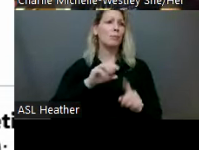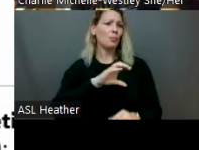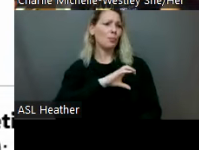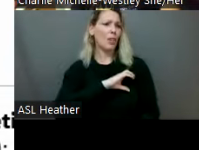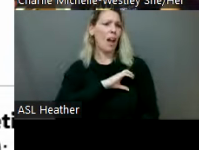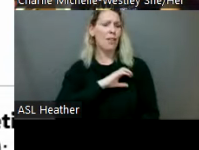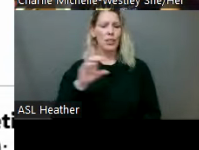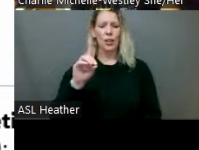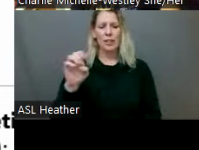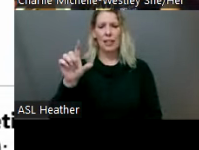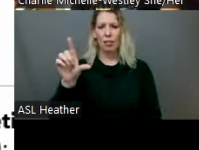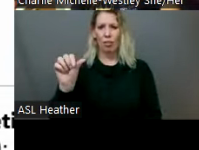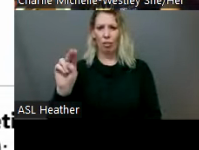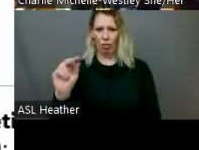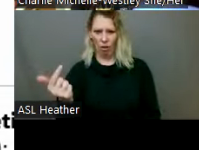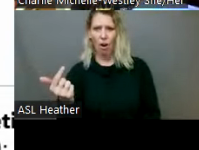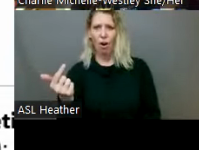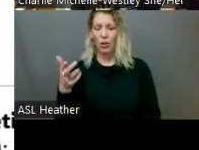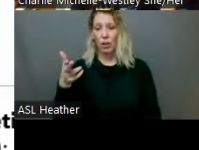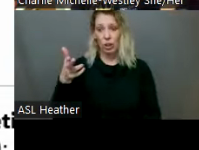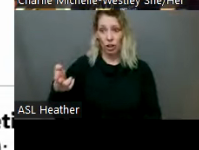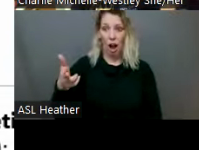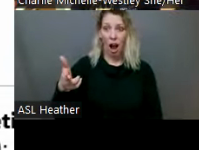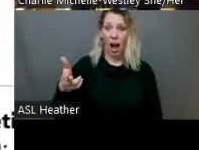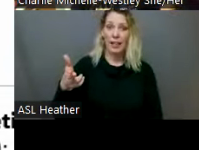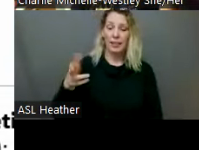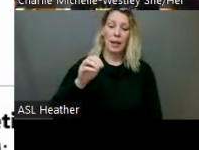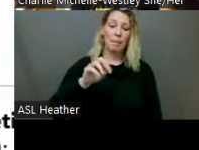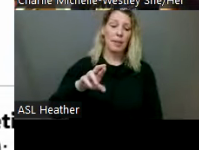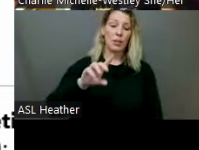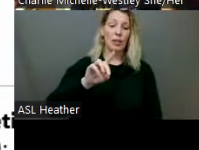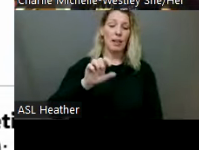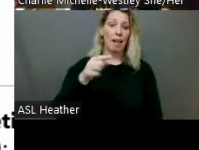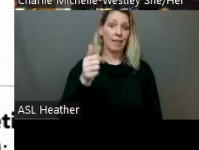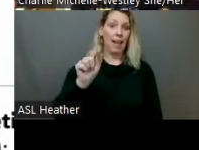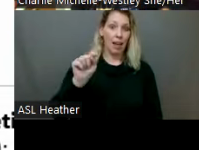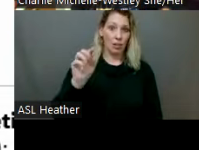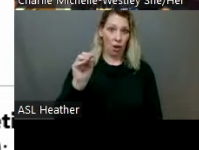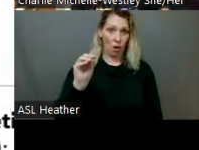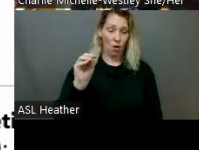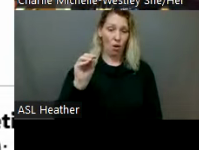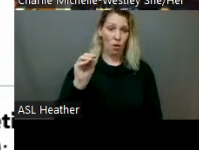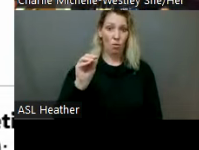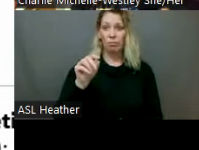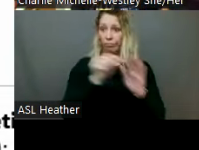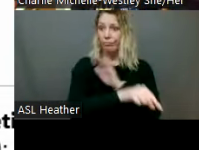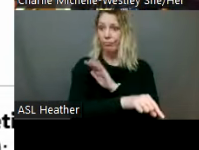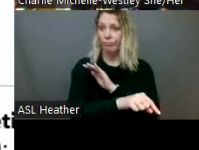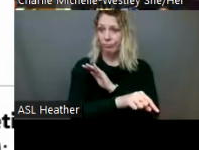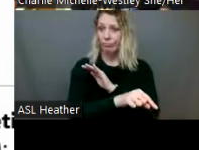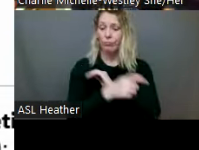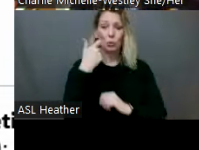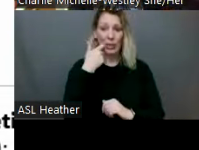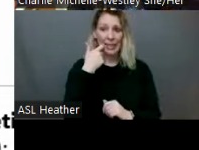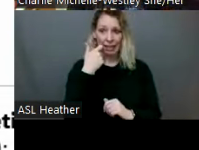DeLong, who had shot Mr. Delgado fatally